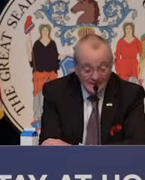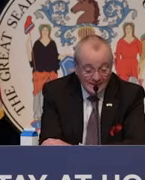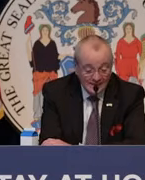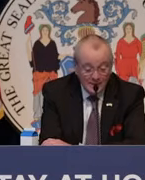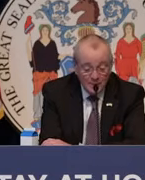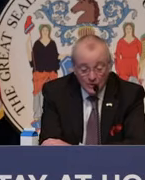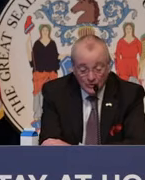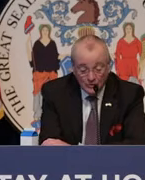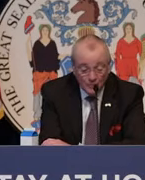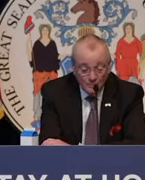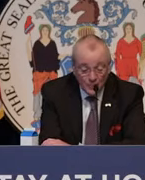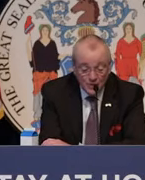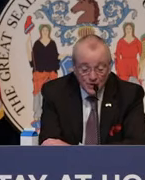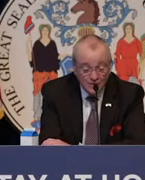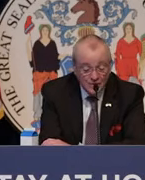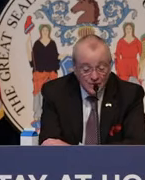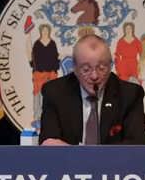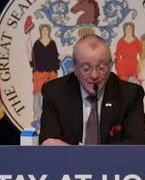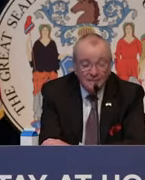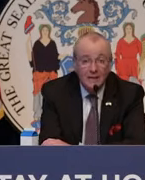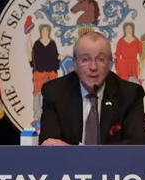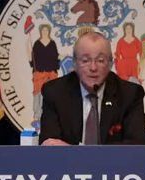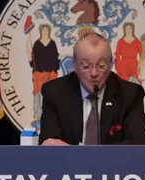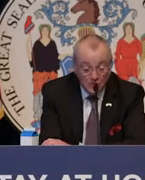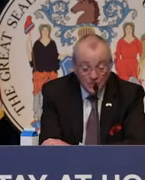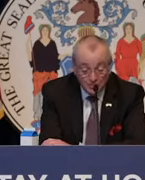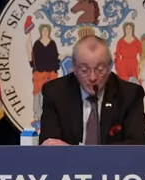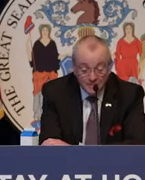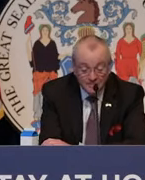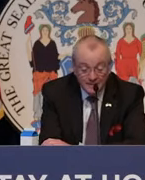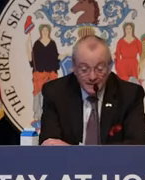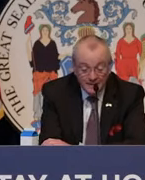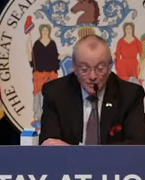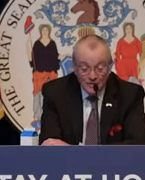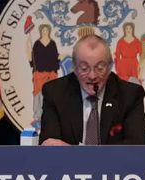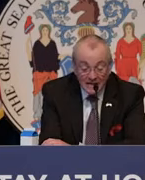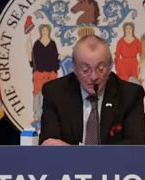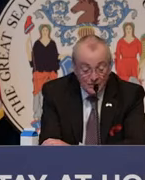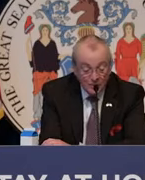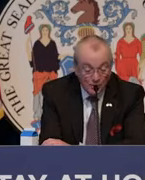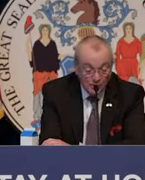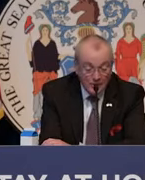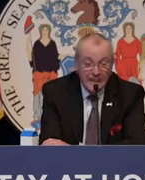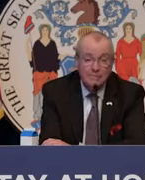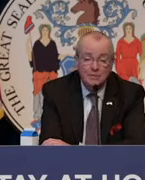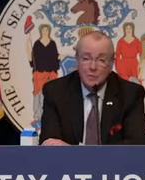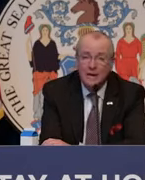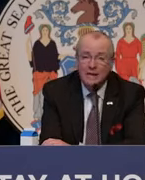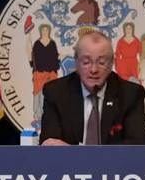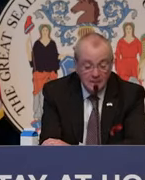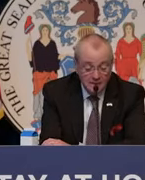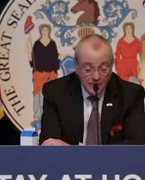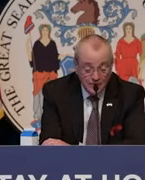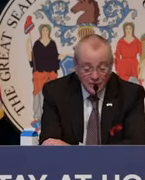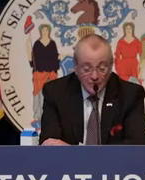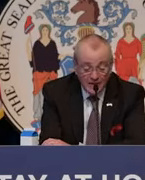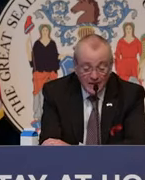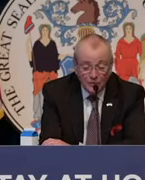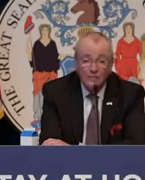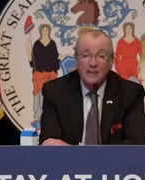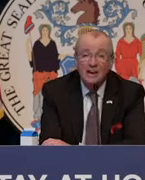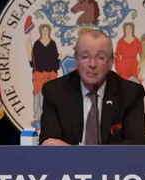literally, at the Pingree School, where she would eventually lead the language arts department and was an active supporter on the campus-wide